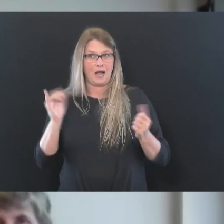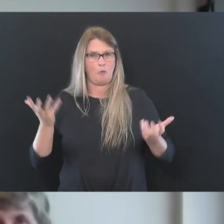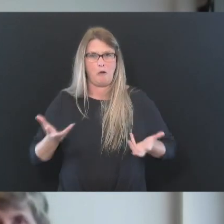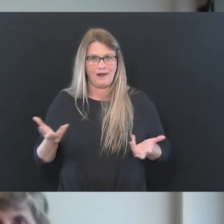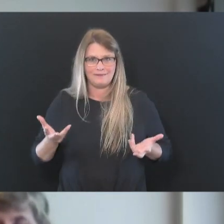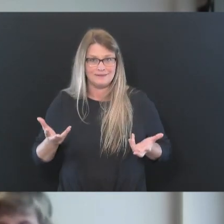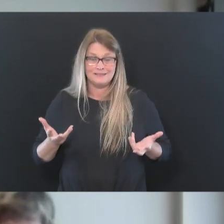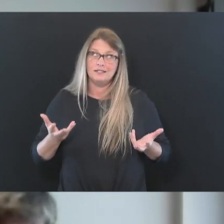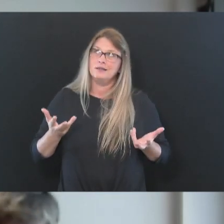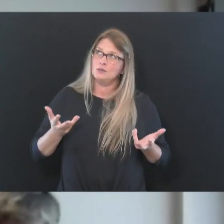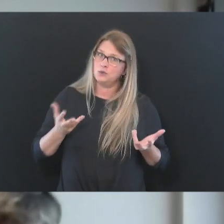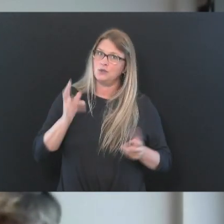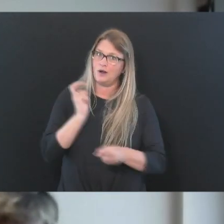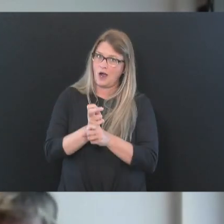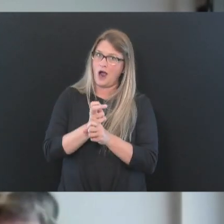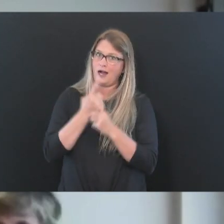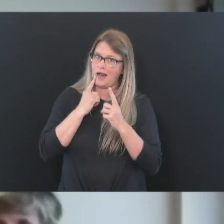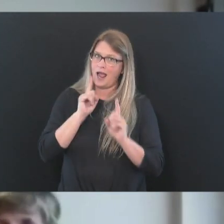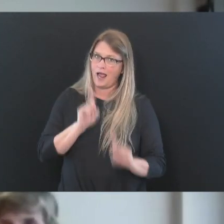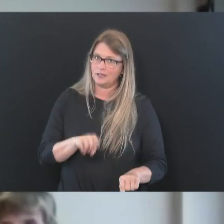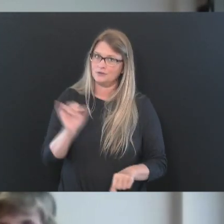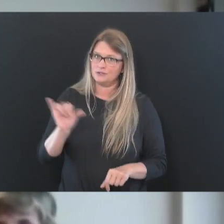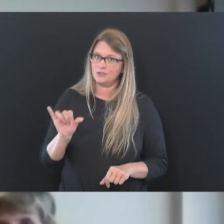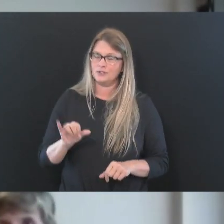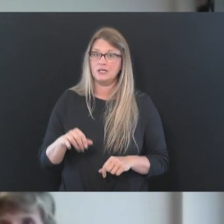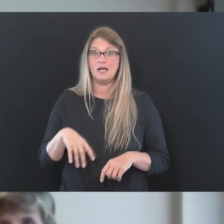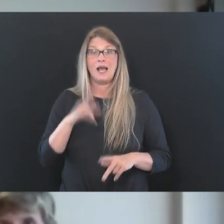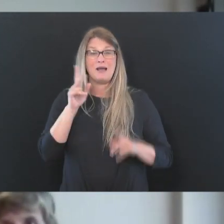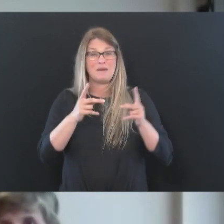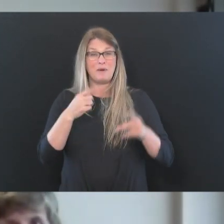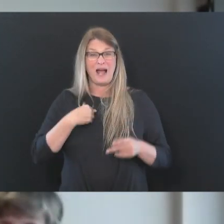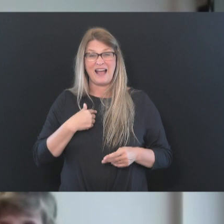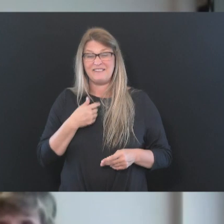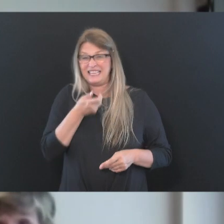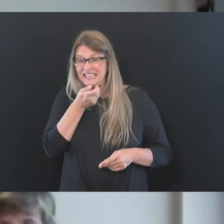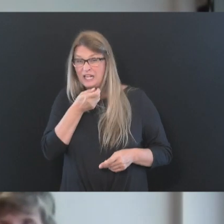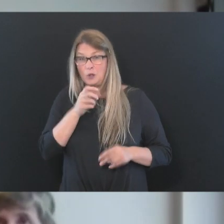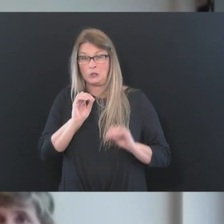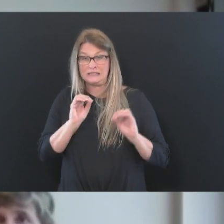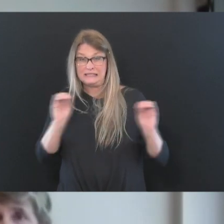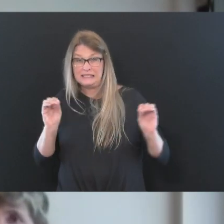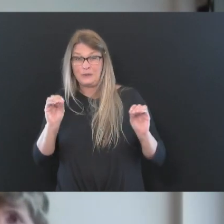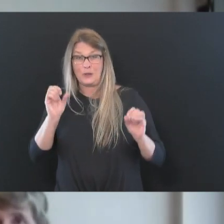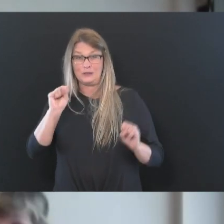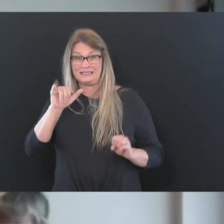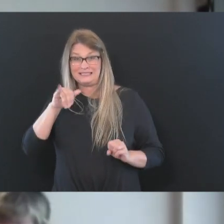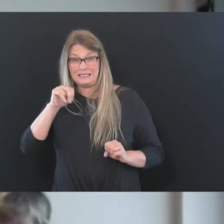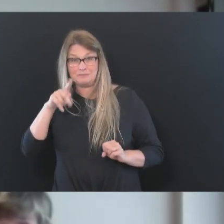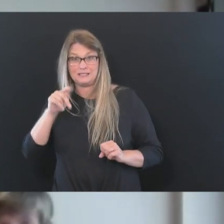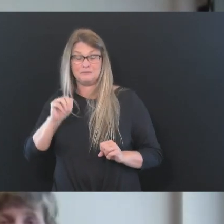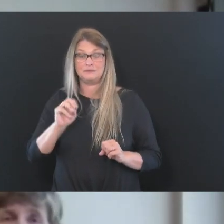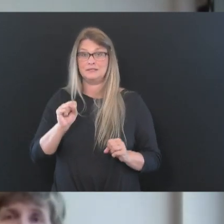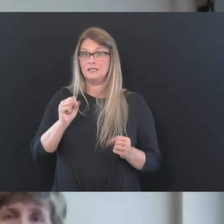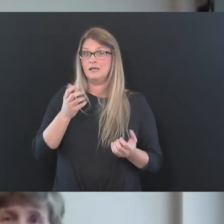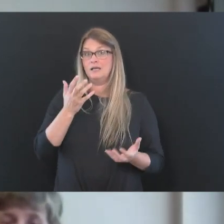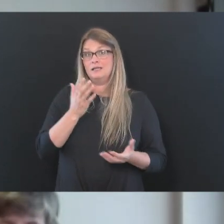And so if someone who has minimal to no symptoms, it may be a few days. They may not even realize they had the